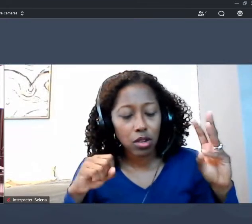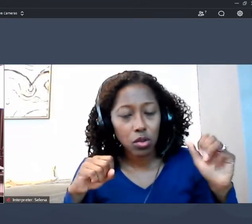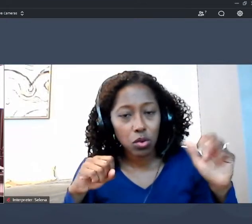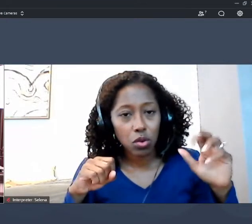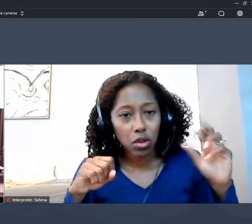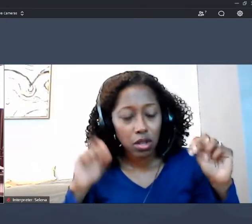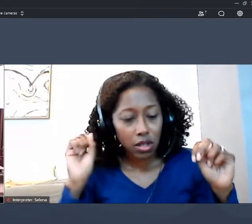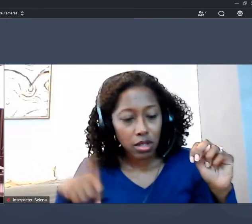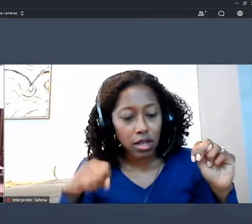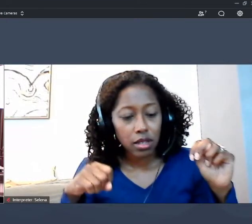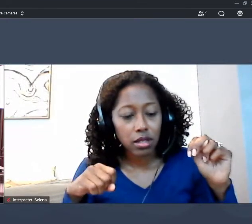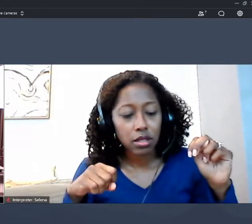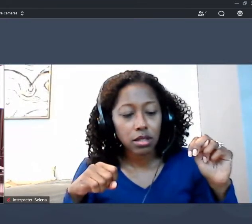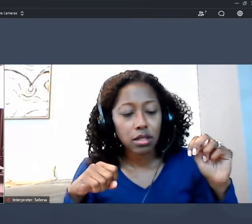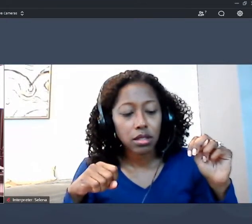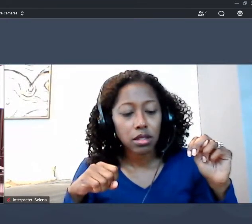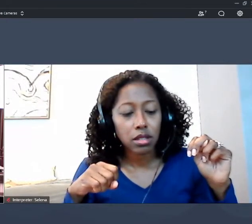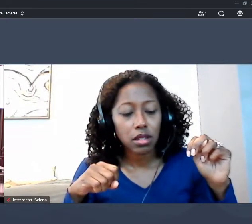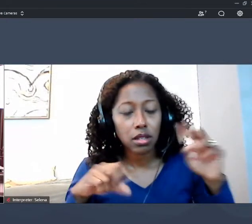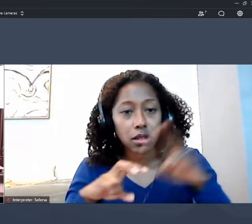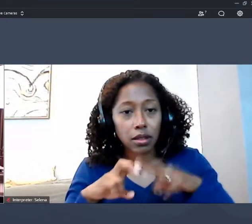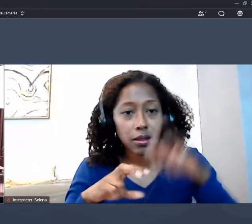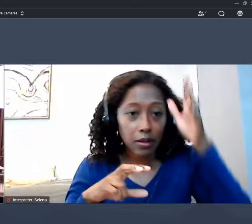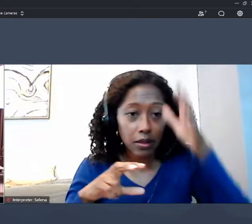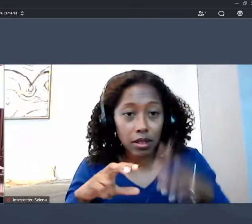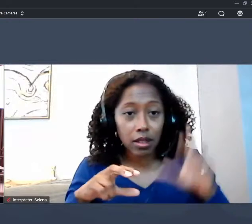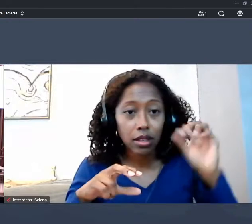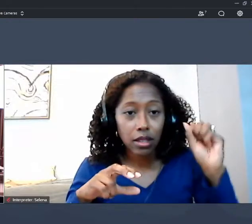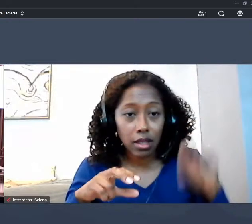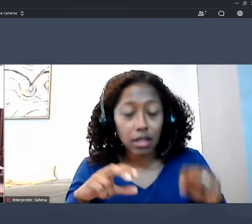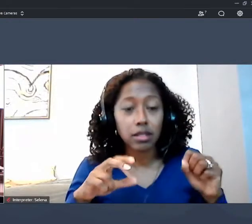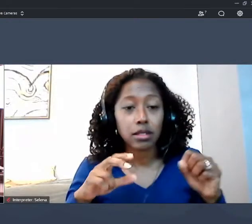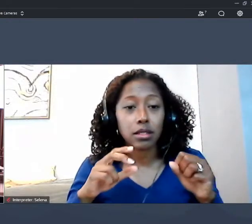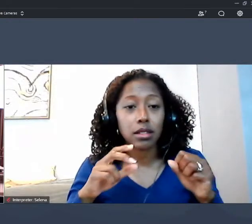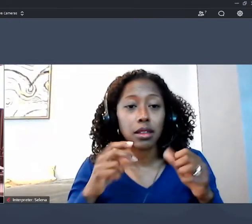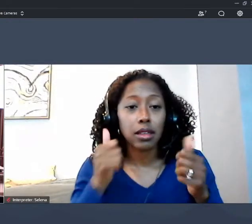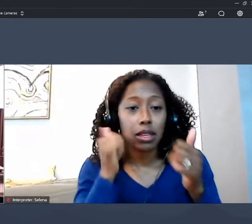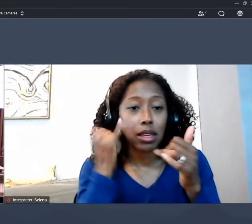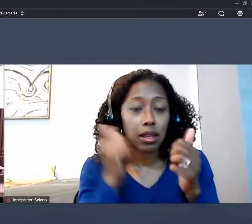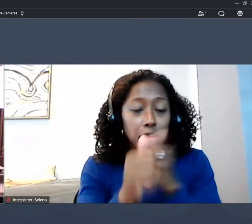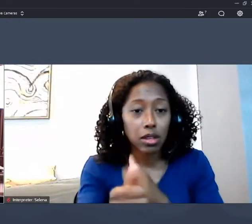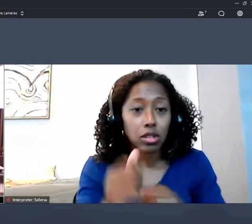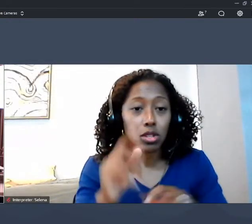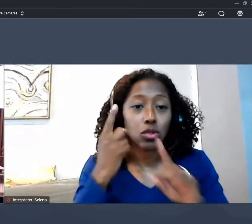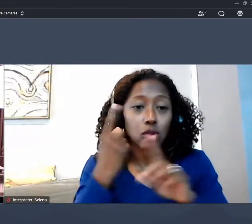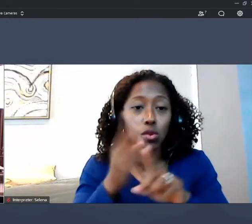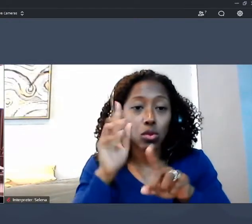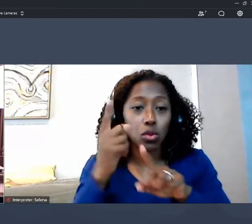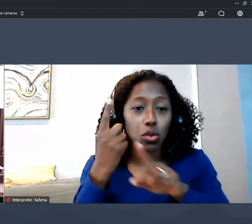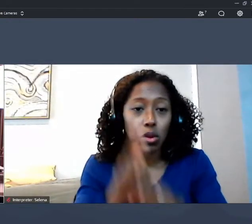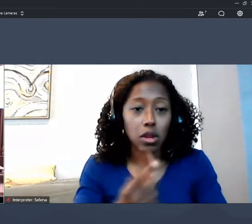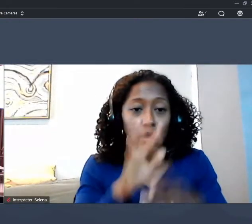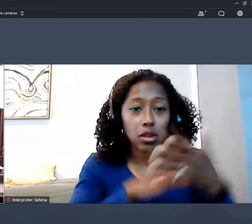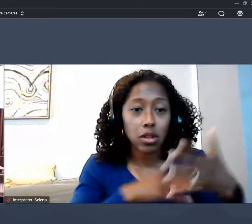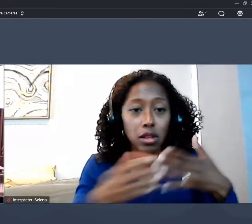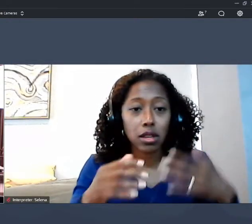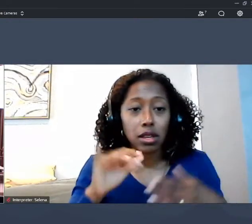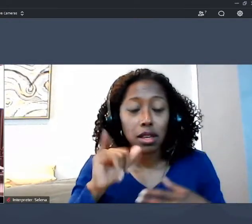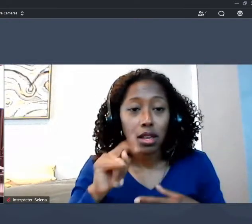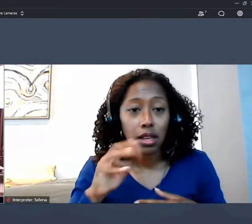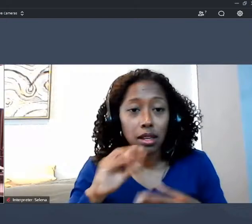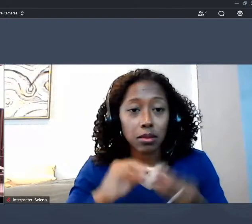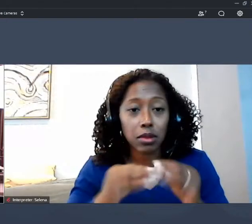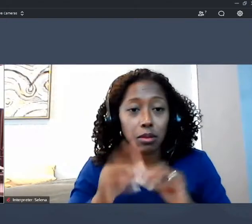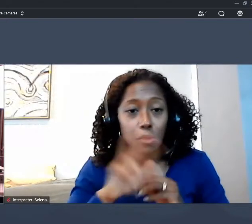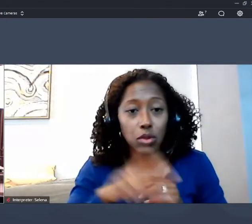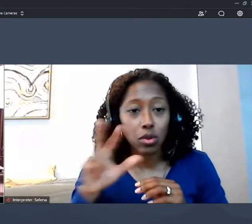This item passed. Madam Comptroller, let's go to the regular agenda, starting with item number 33. Item number 33 is